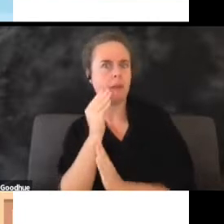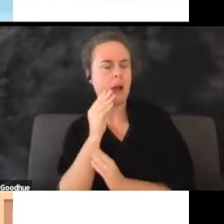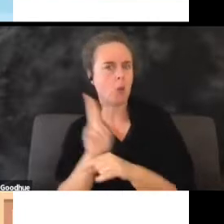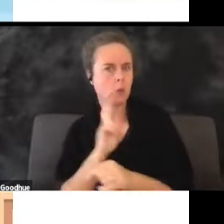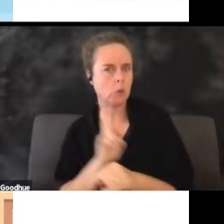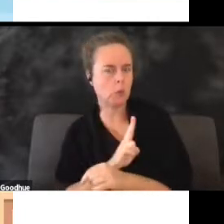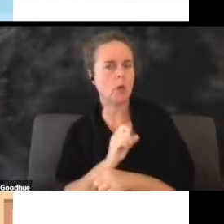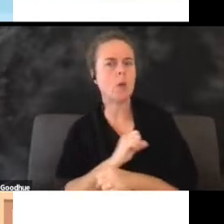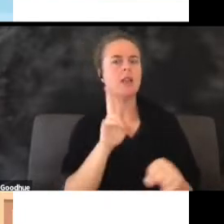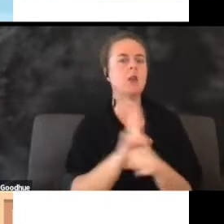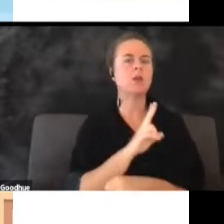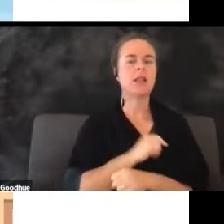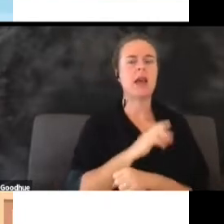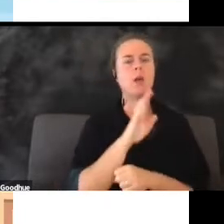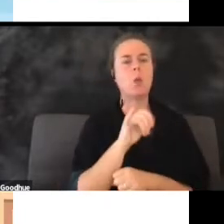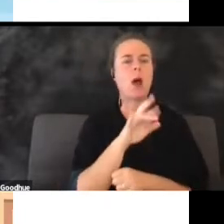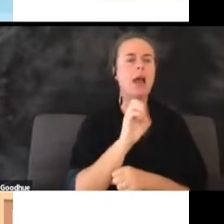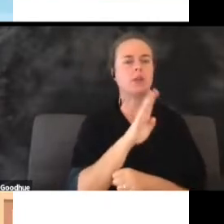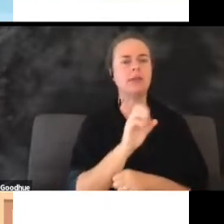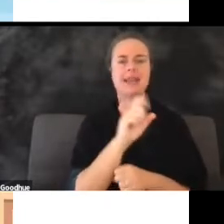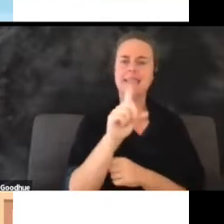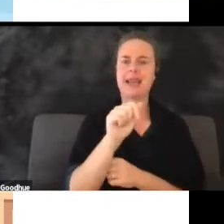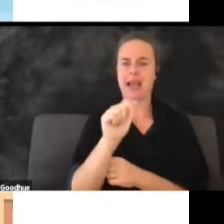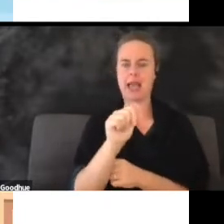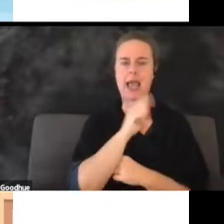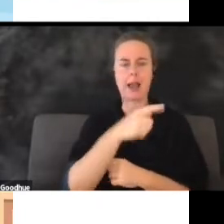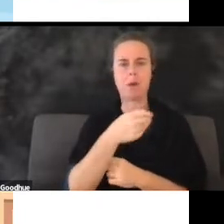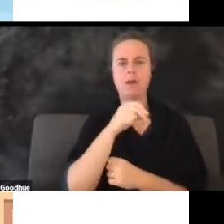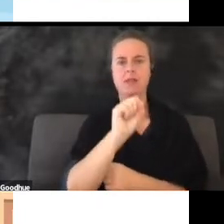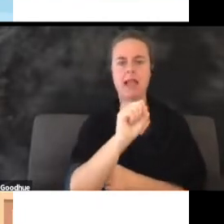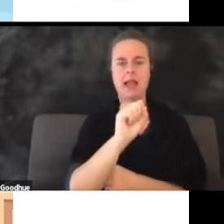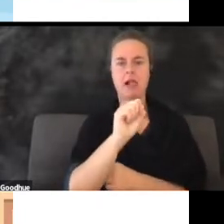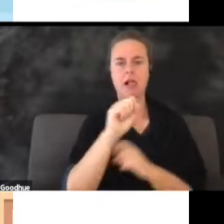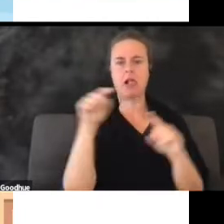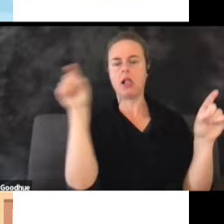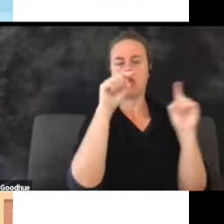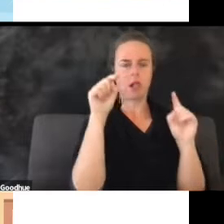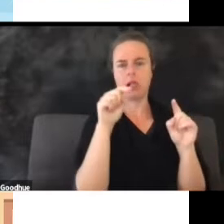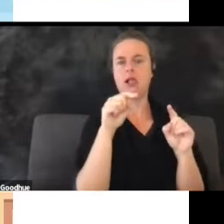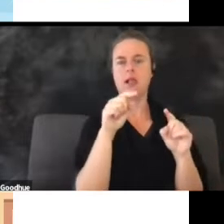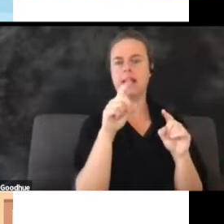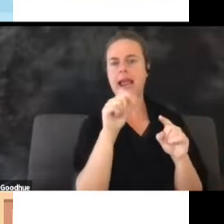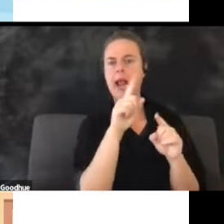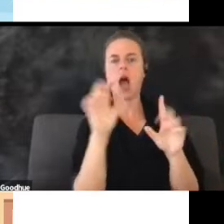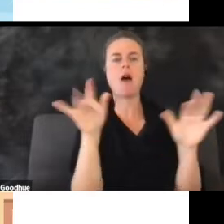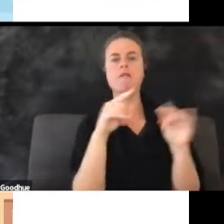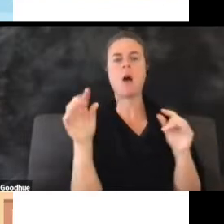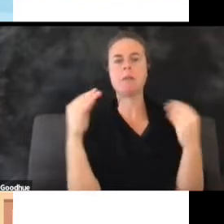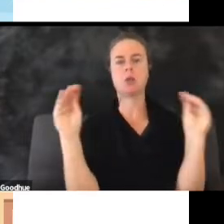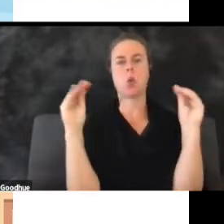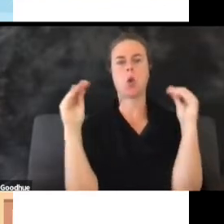data, and we data set and point of sale data from about 89 local retailers. The local